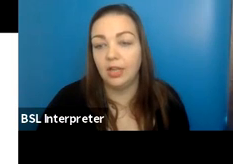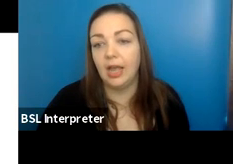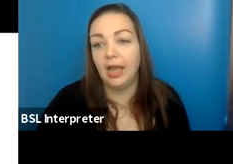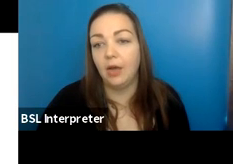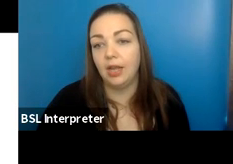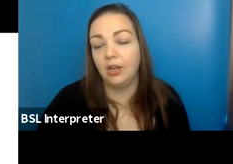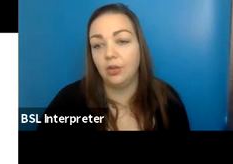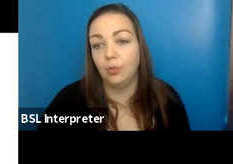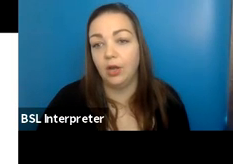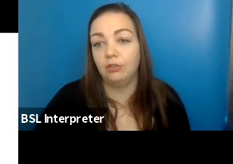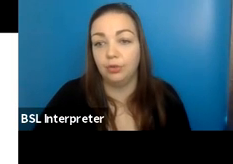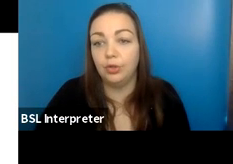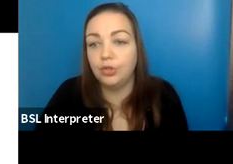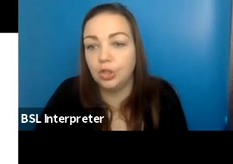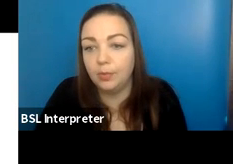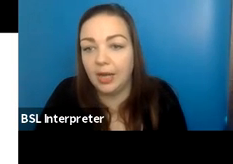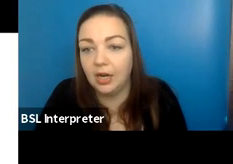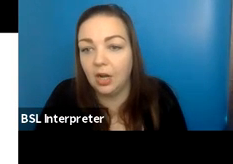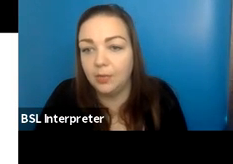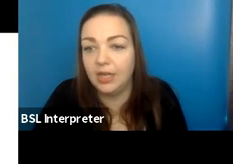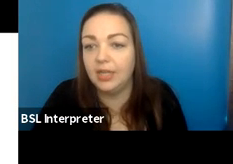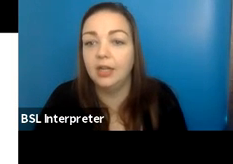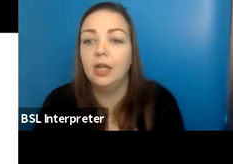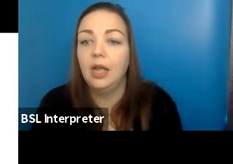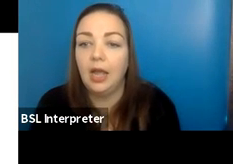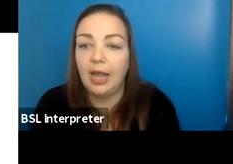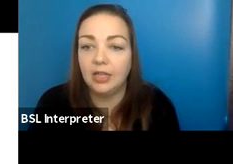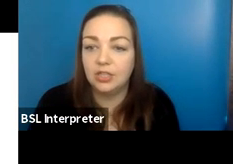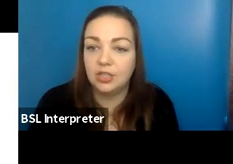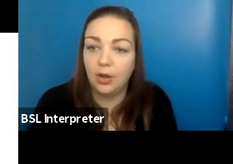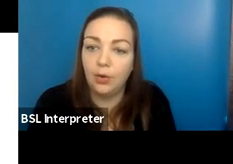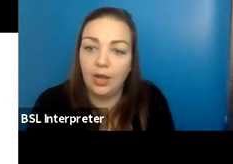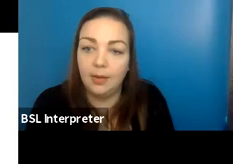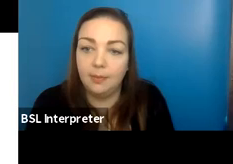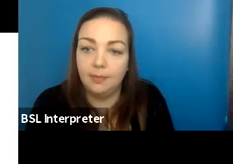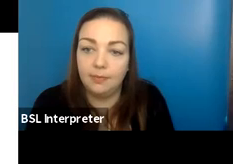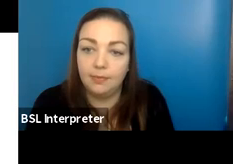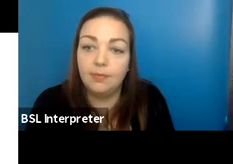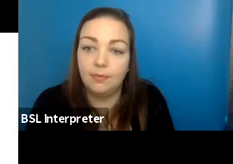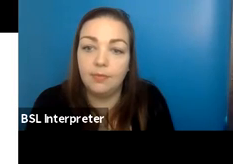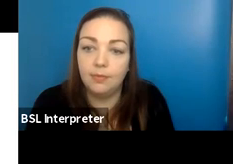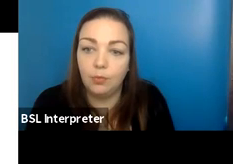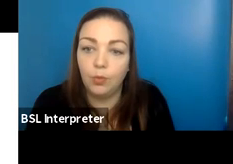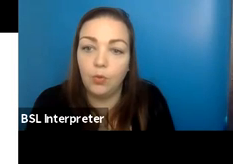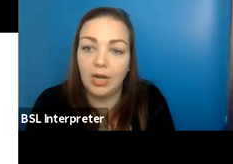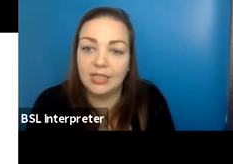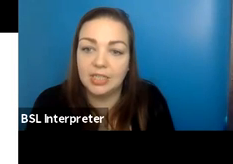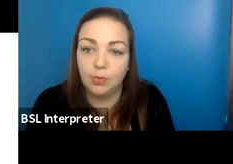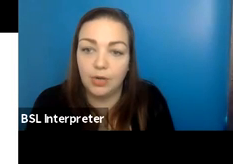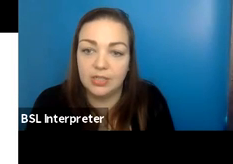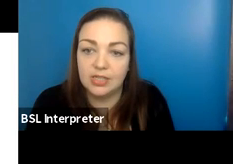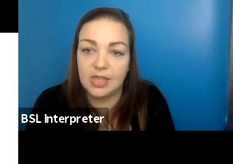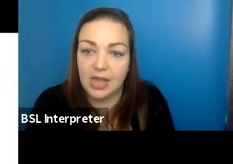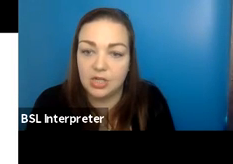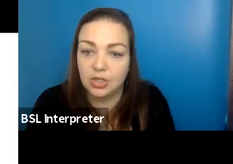Yeah, looking at how it could work through YouTube and globally. And so we want